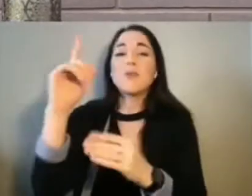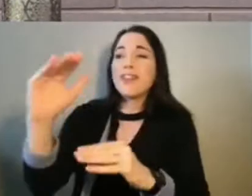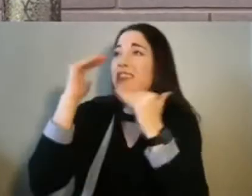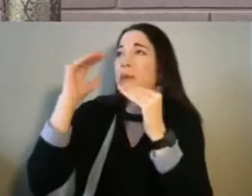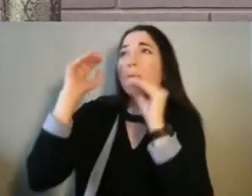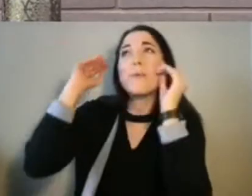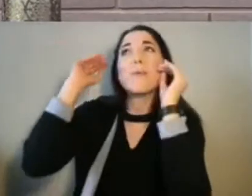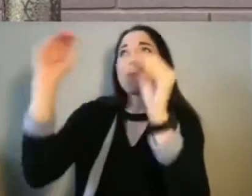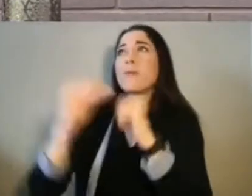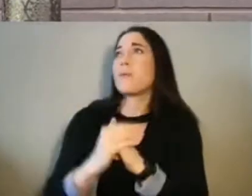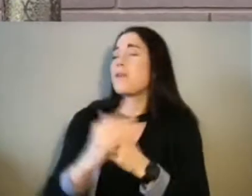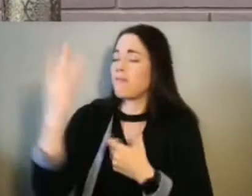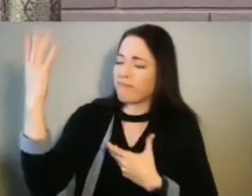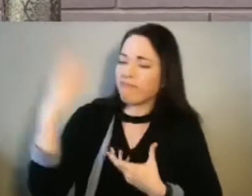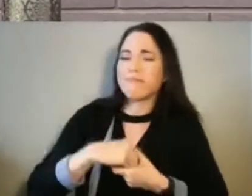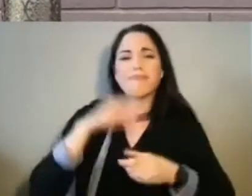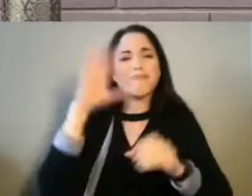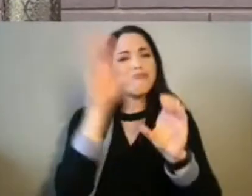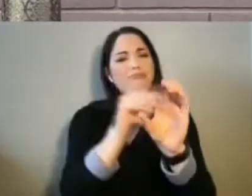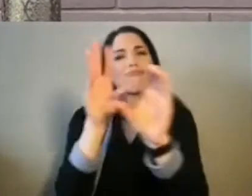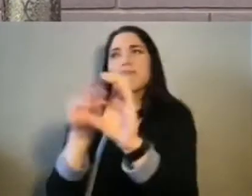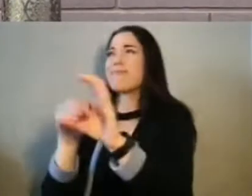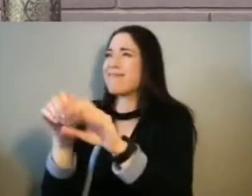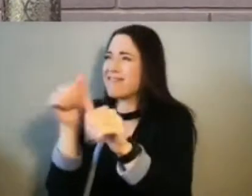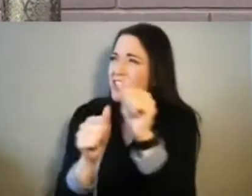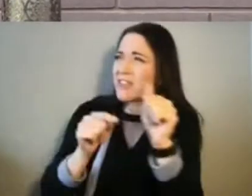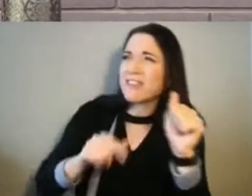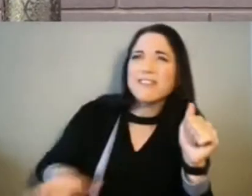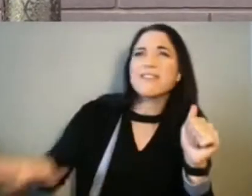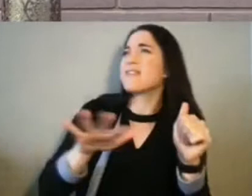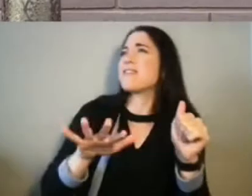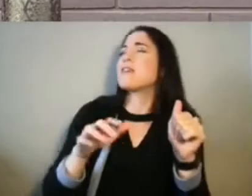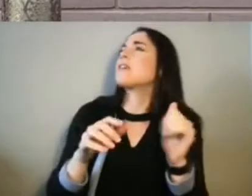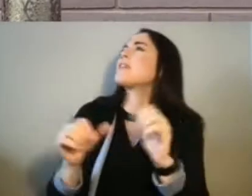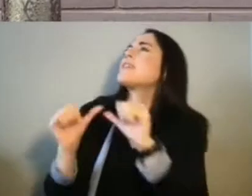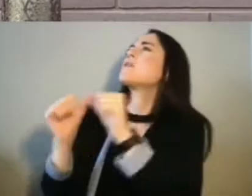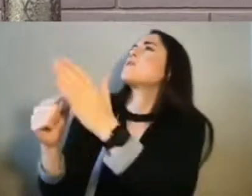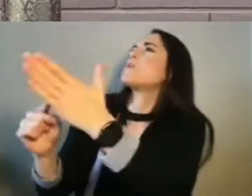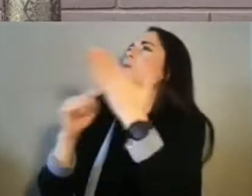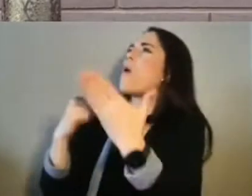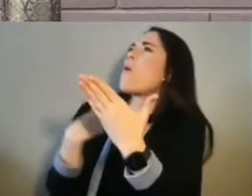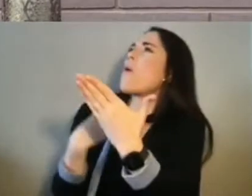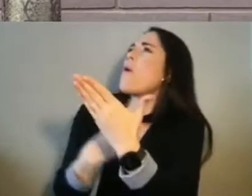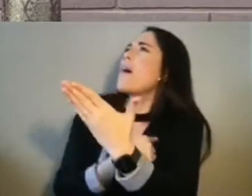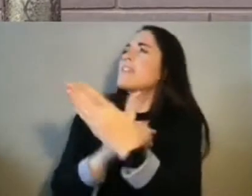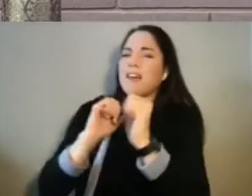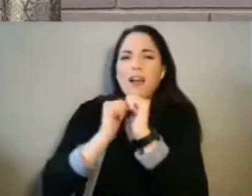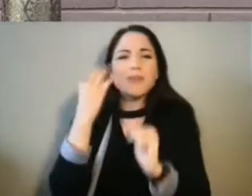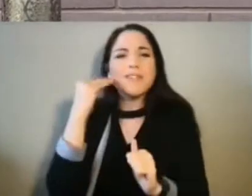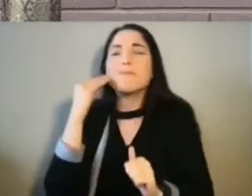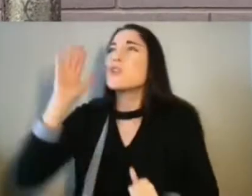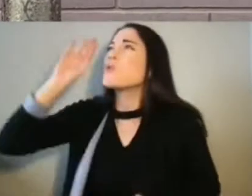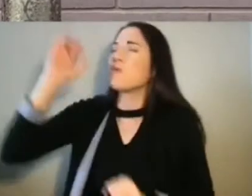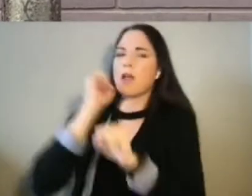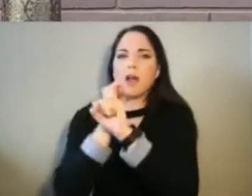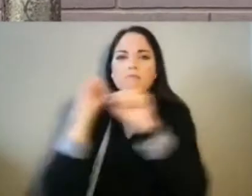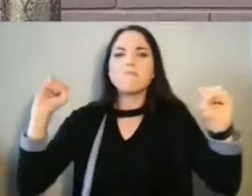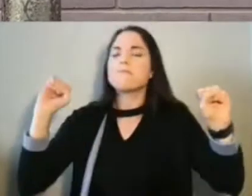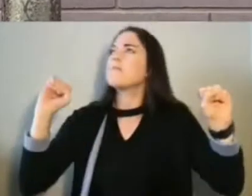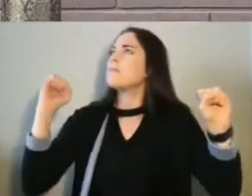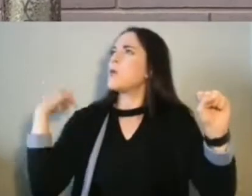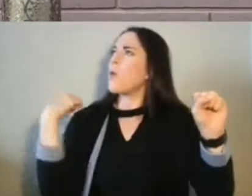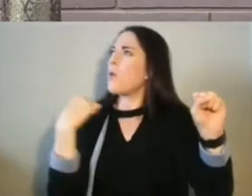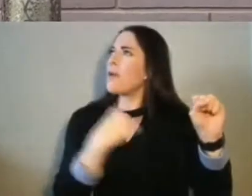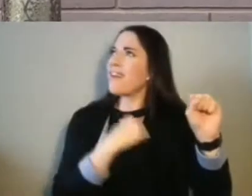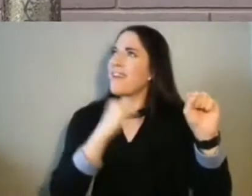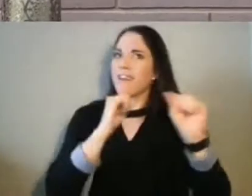us. We praise you and we thank you. Amen. Just a few feet from this